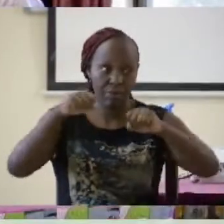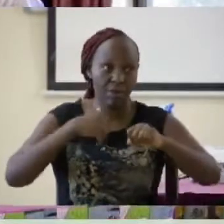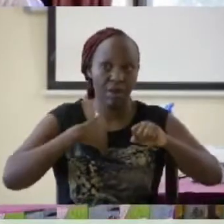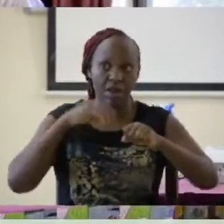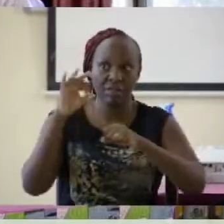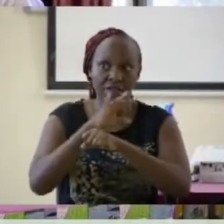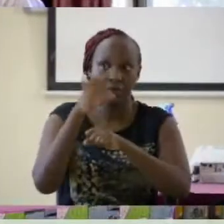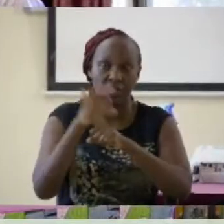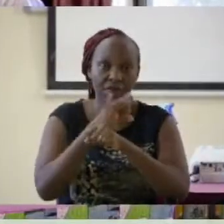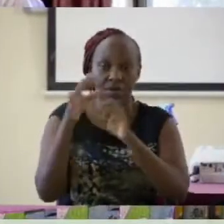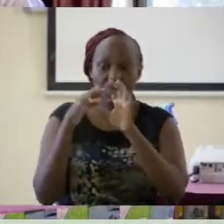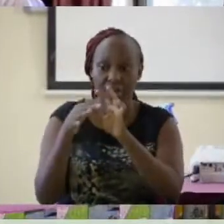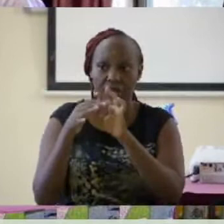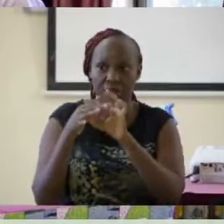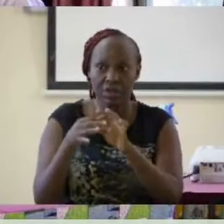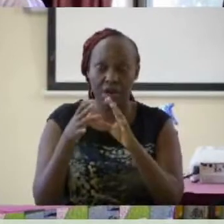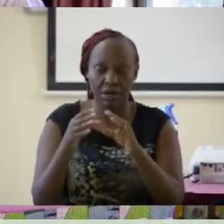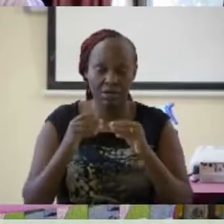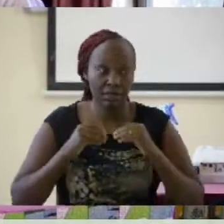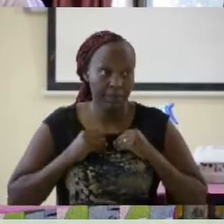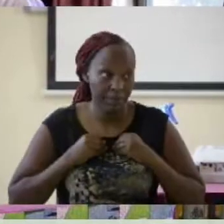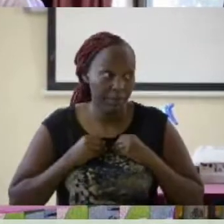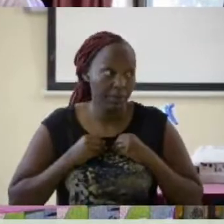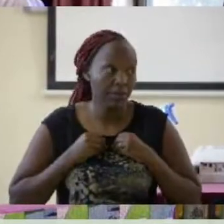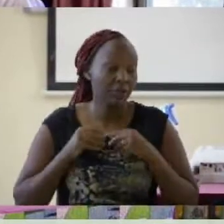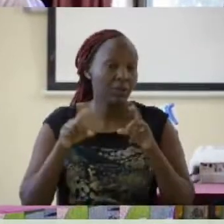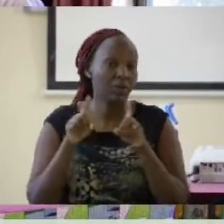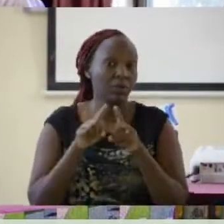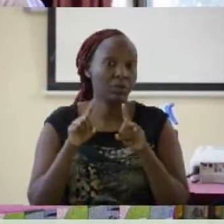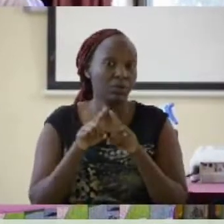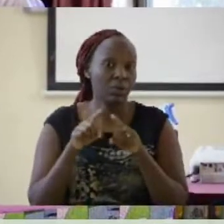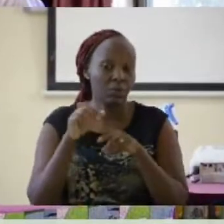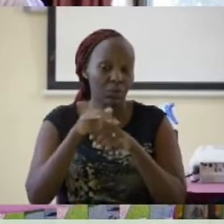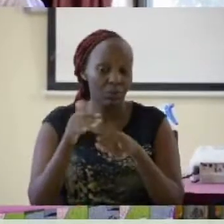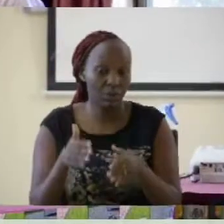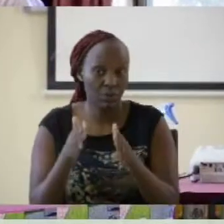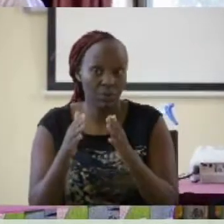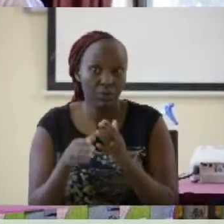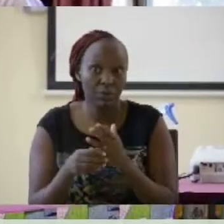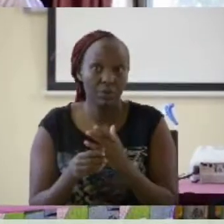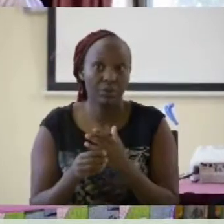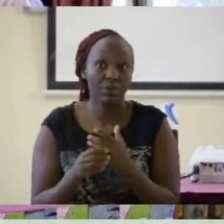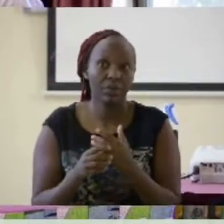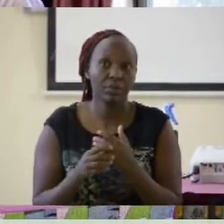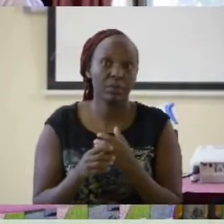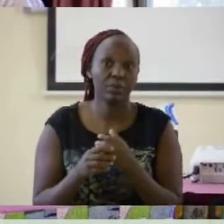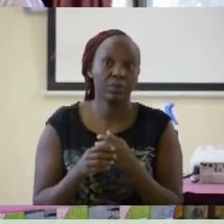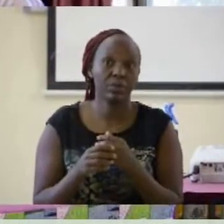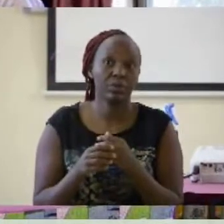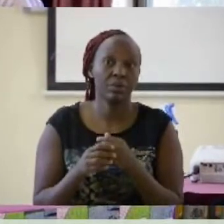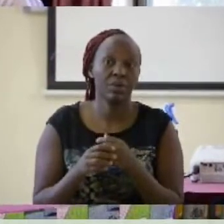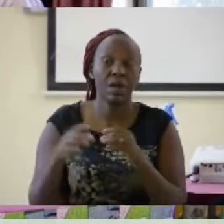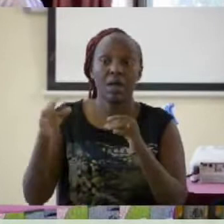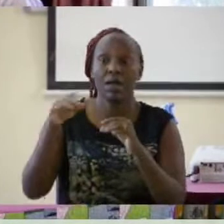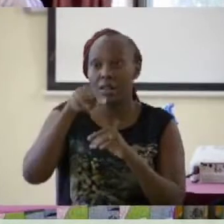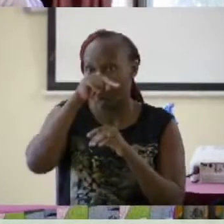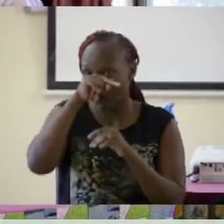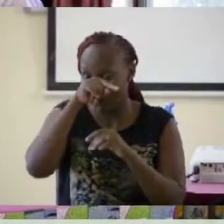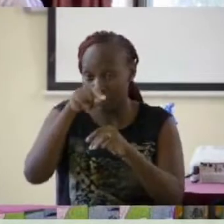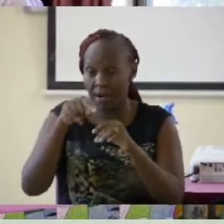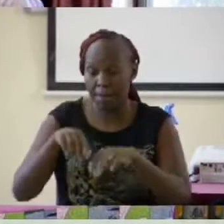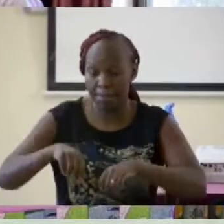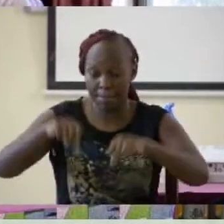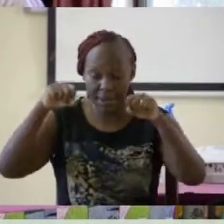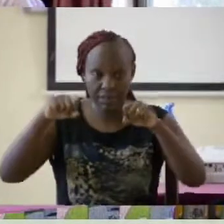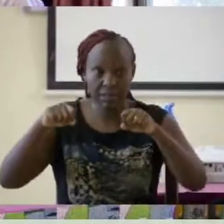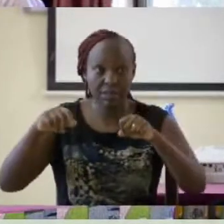of cultural and social acceptability and appropriateness. Because the courts are the creation of colonial masters, in